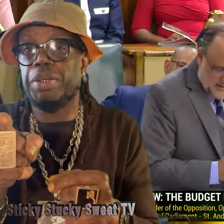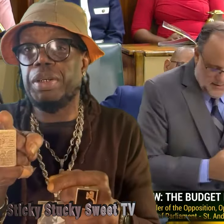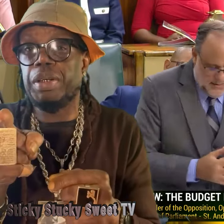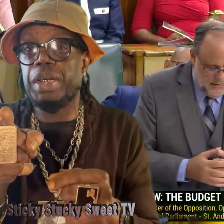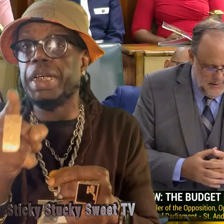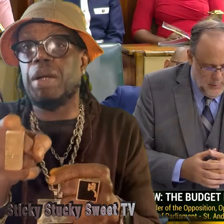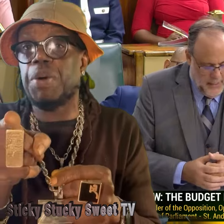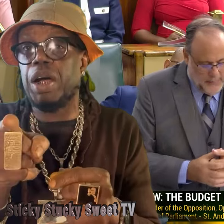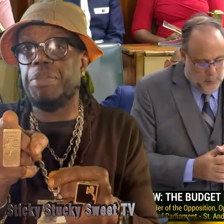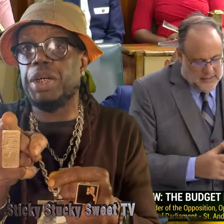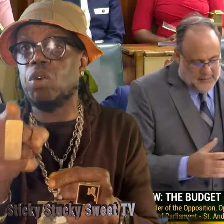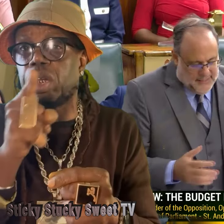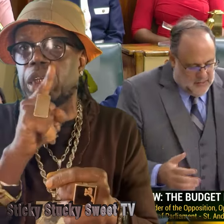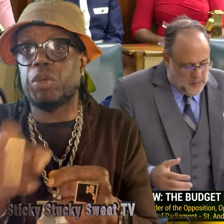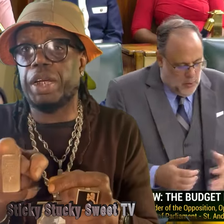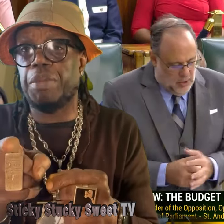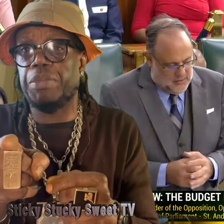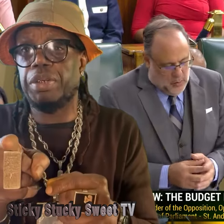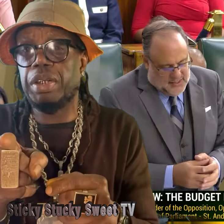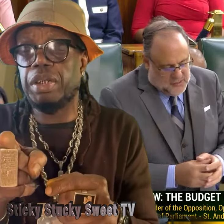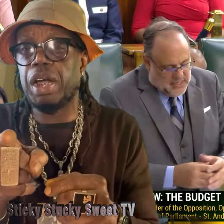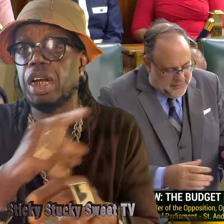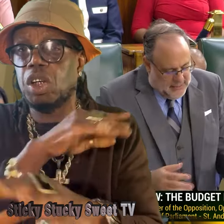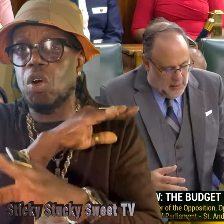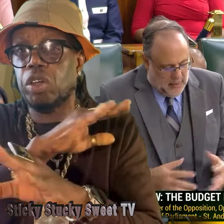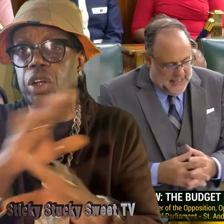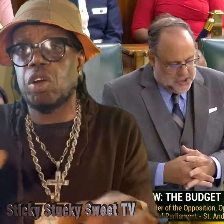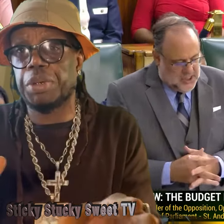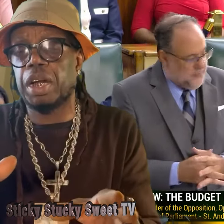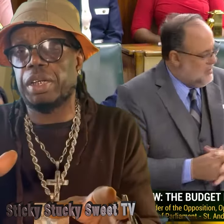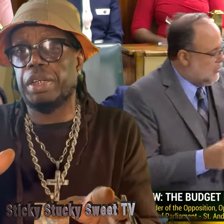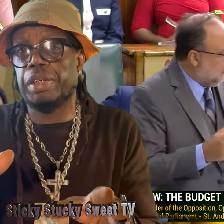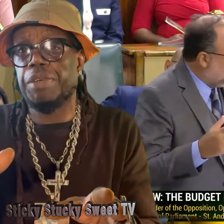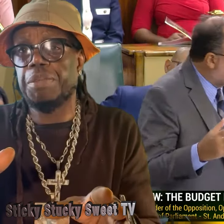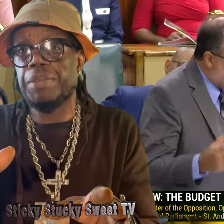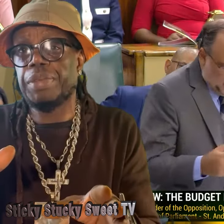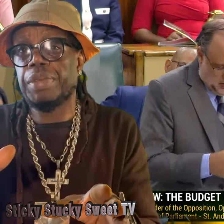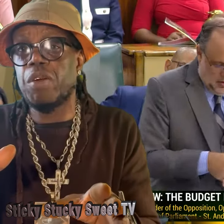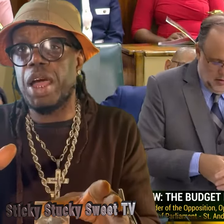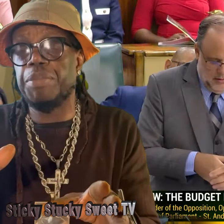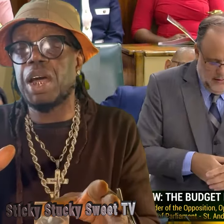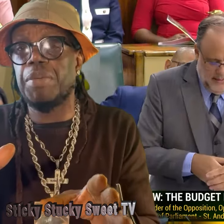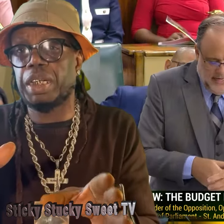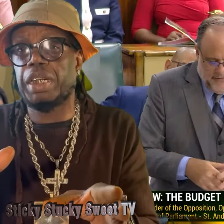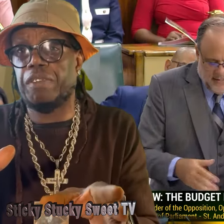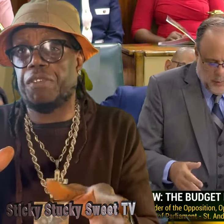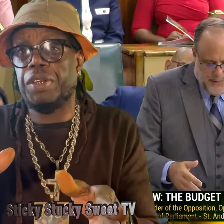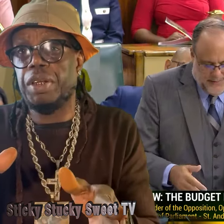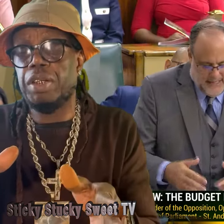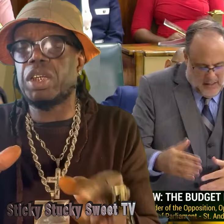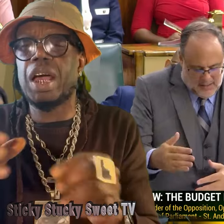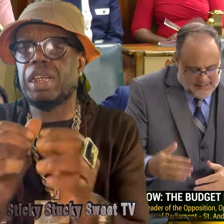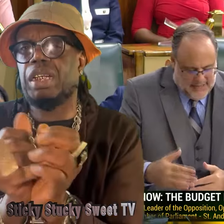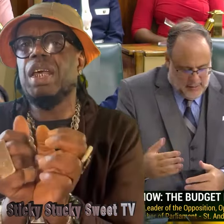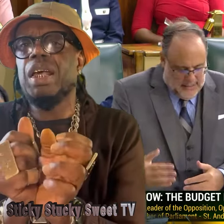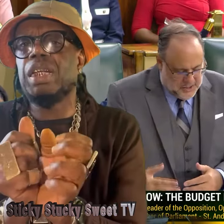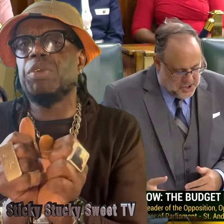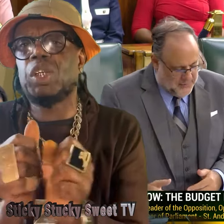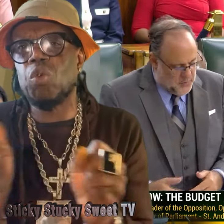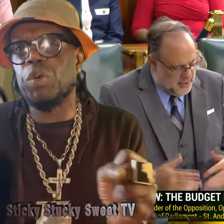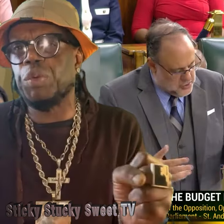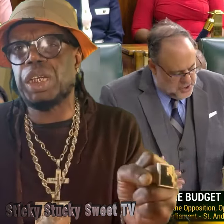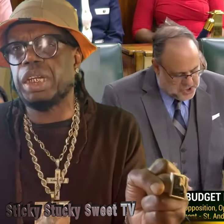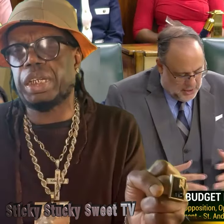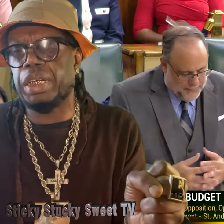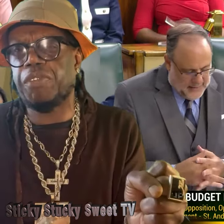with them. In the parliament, don't sit with them. And under no circumstances, right? Because of my teeth. You can't sit